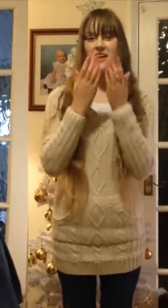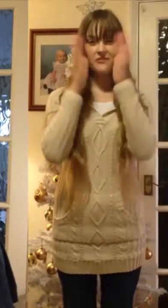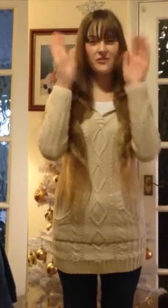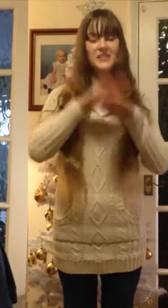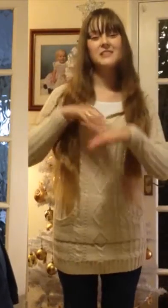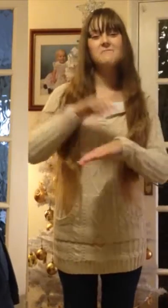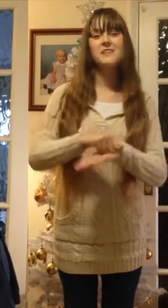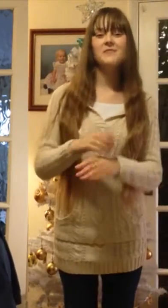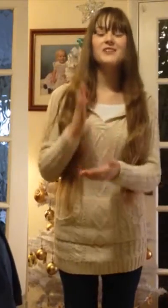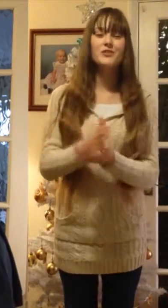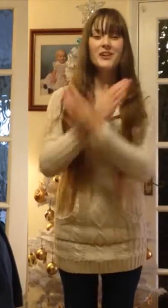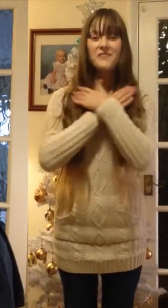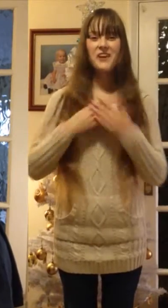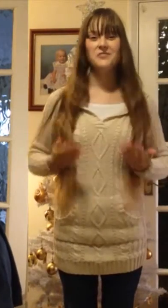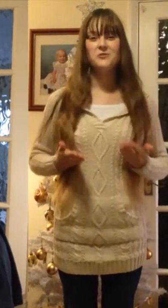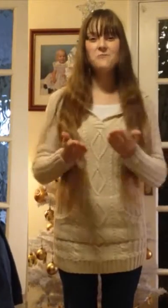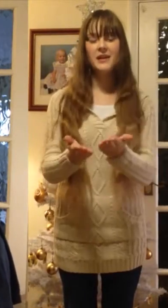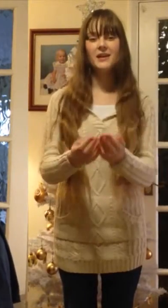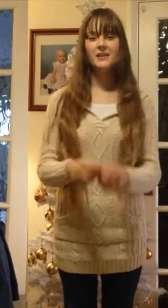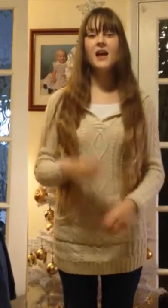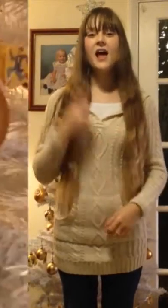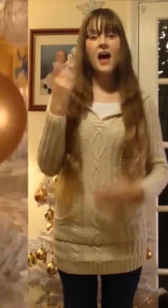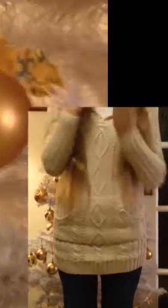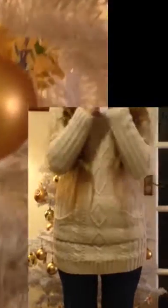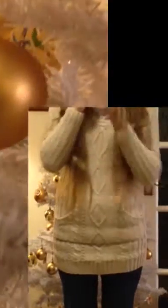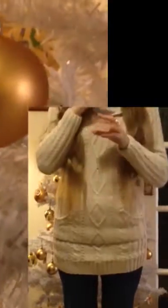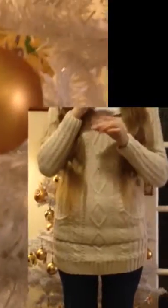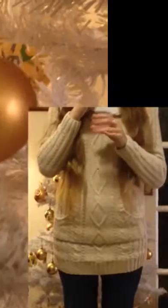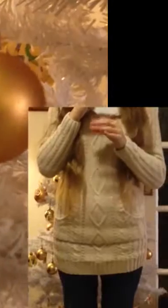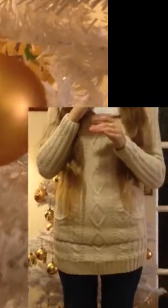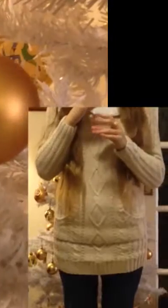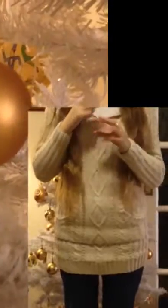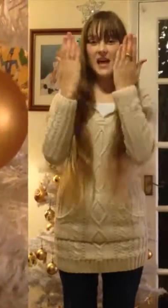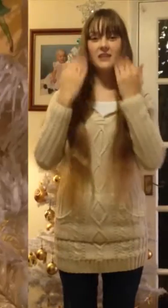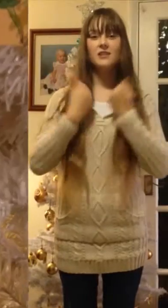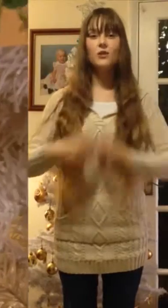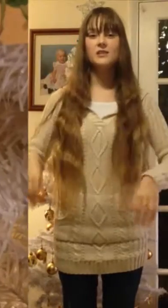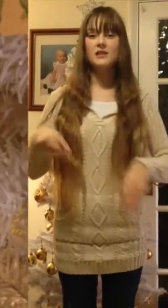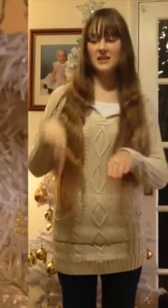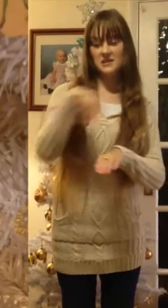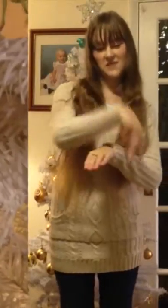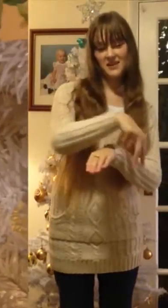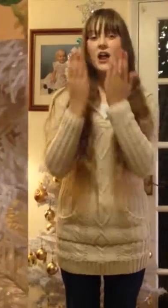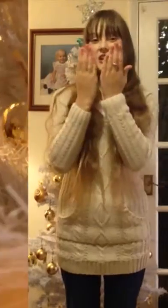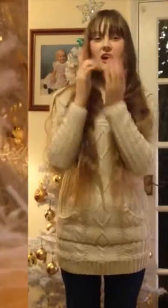ninth day of Christmas, my true love gave to me, six